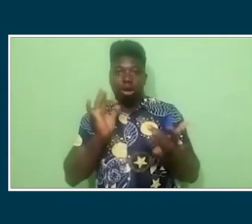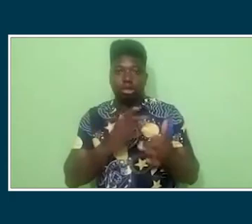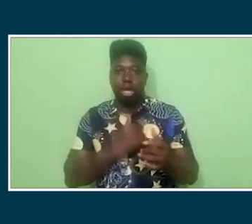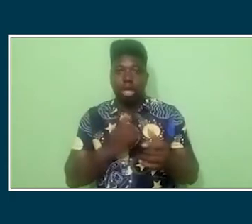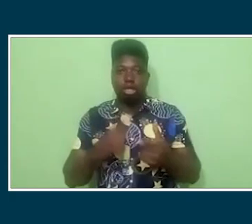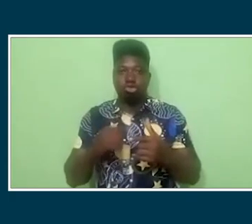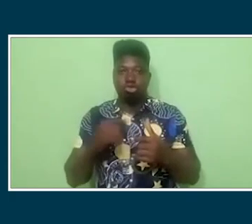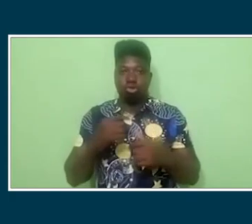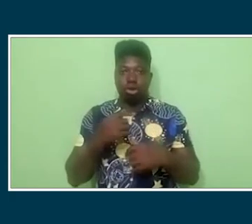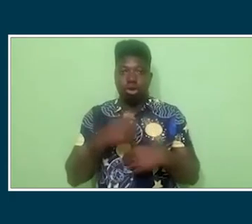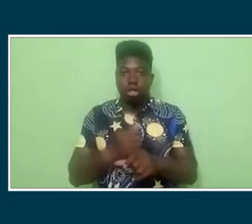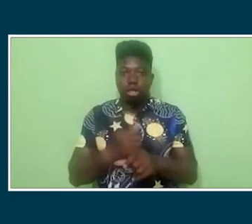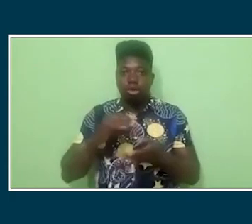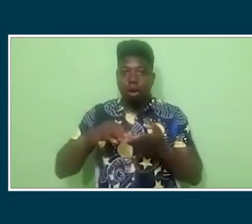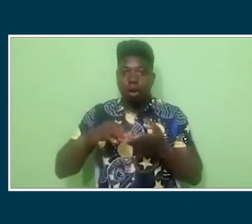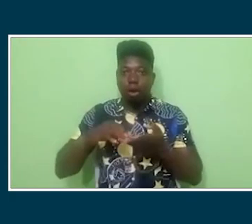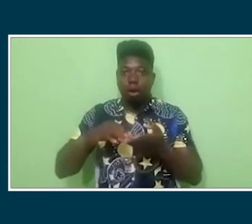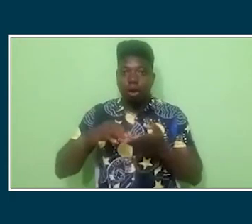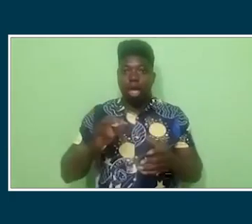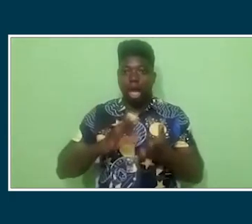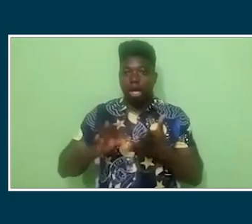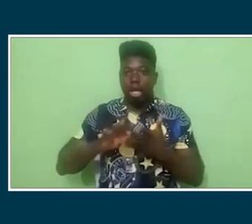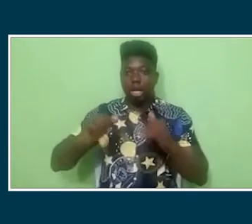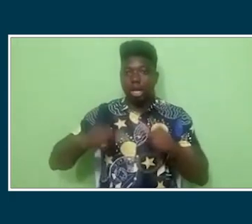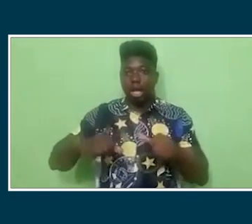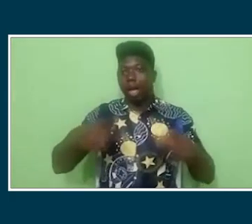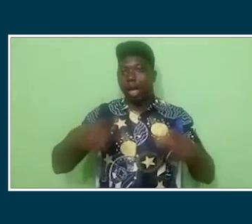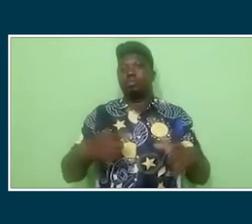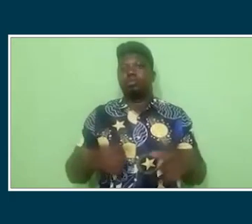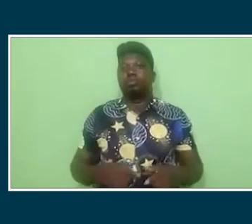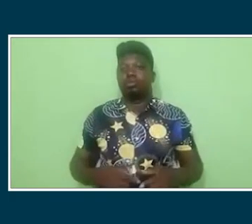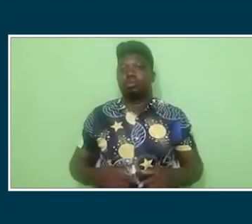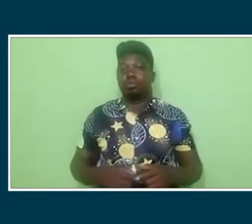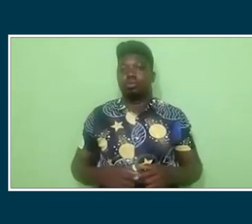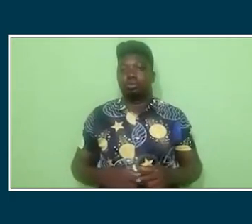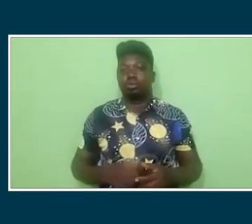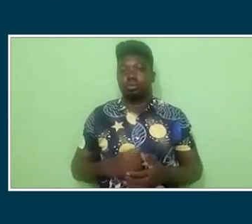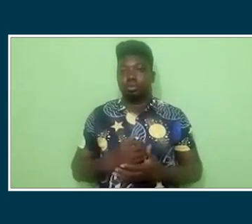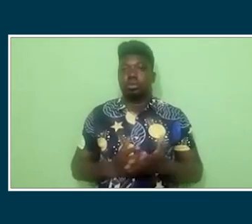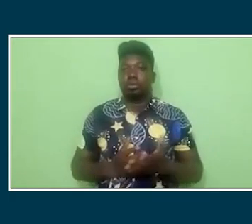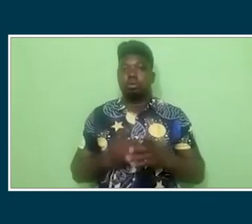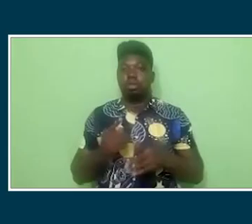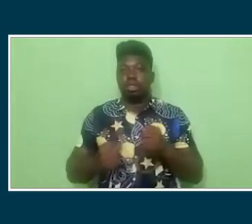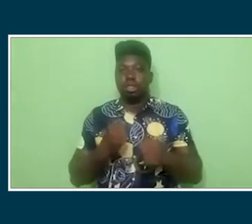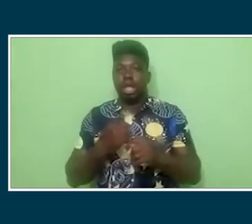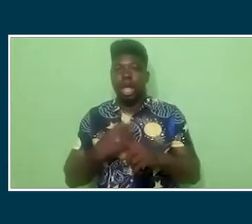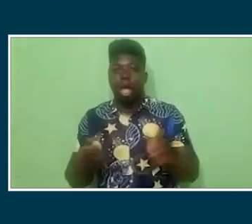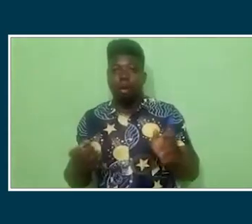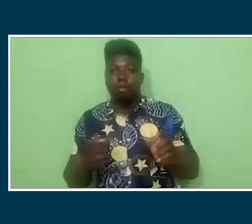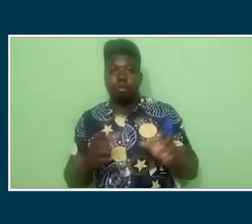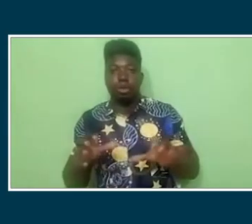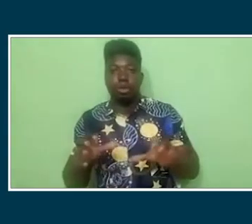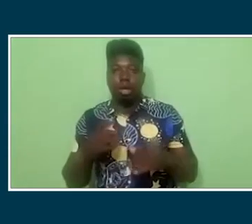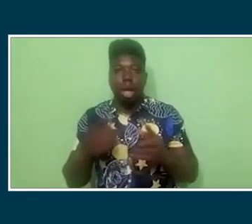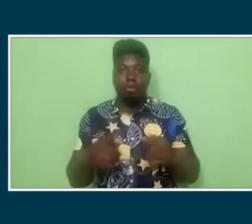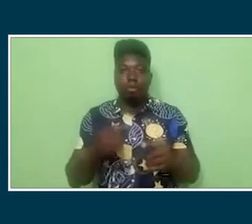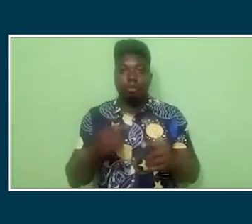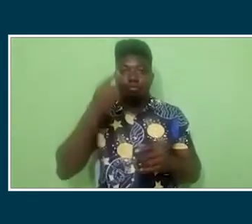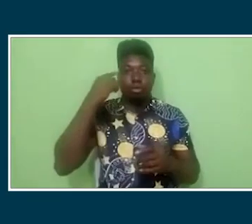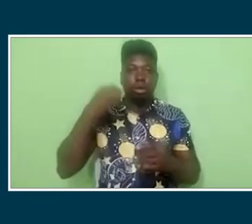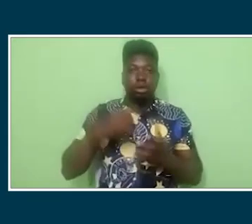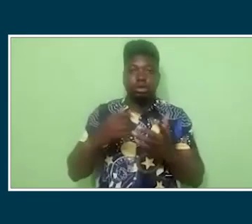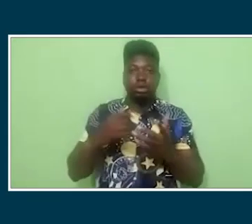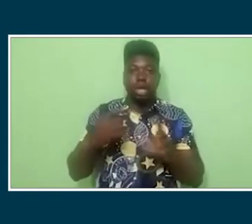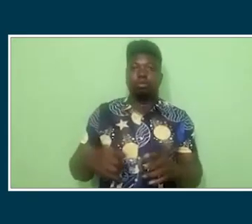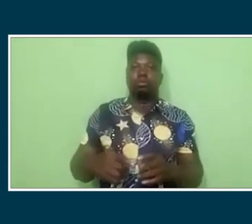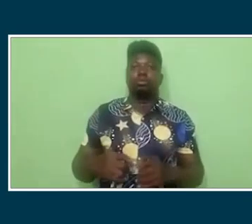community where accountability can happen when some kind of harm does happen, because it's part of our world, it will happen. But